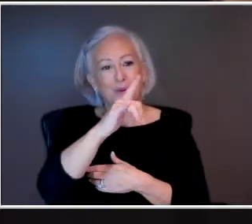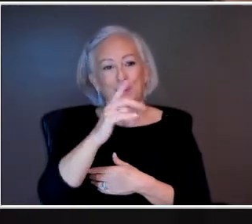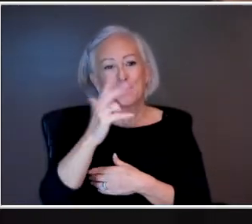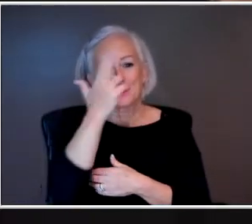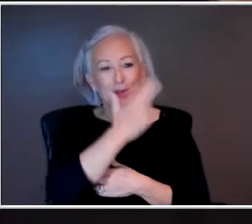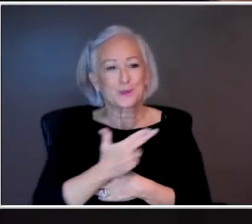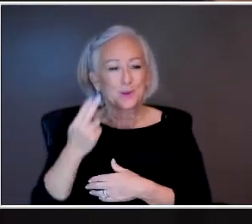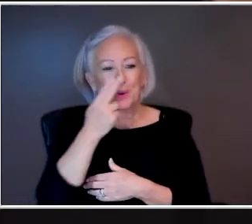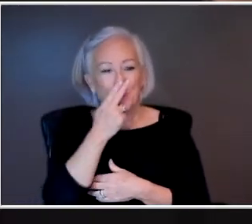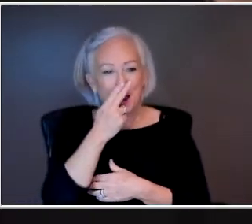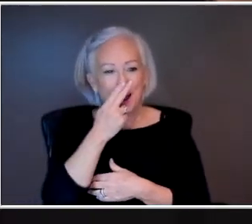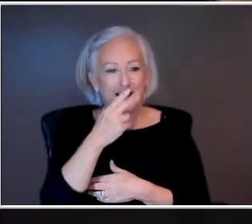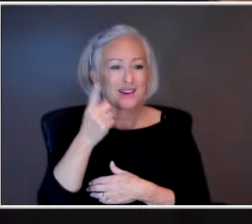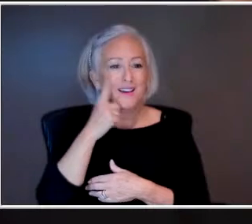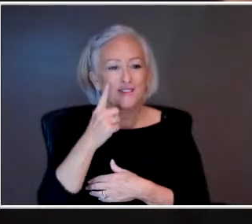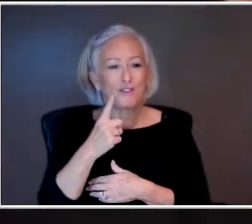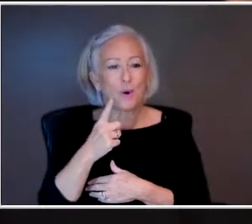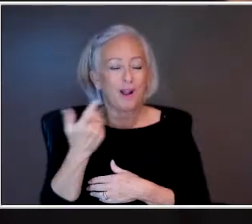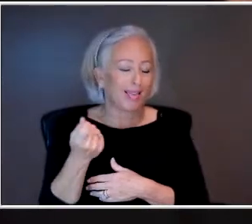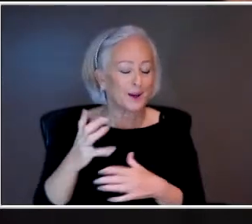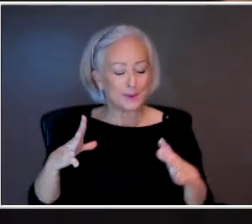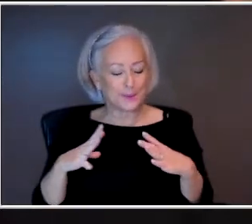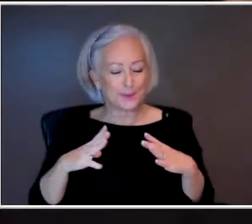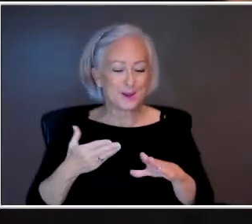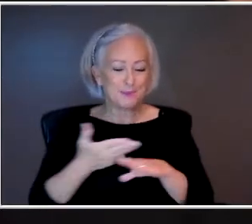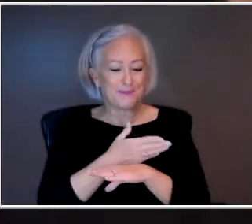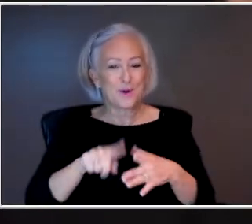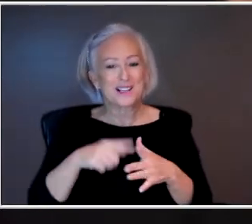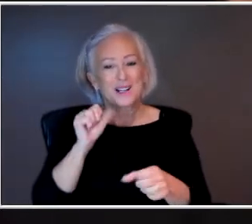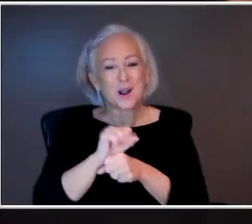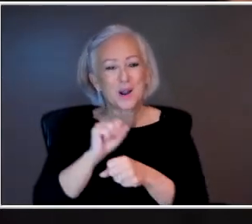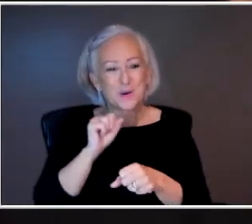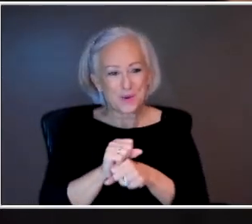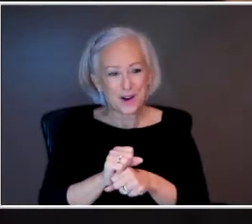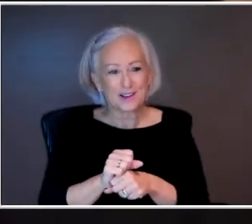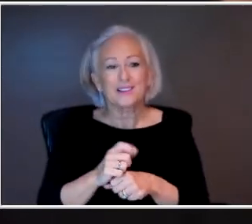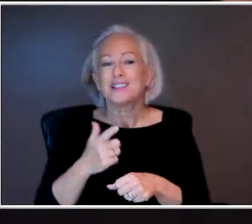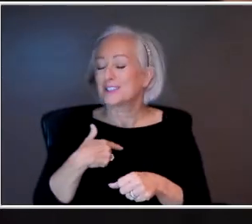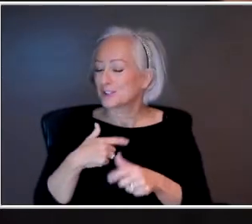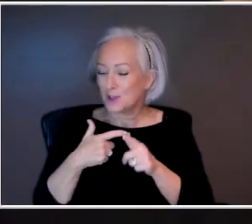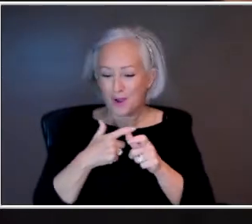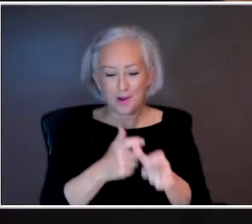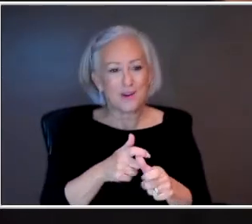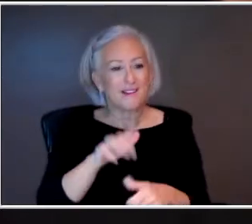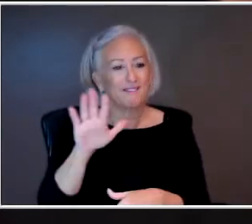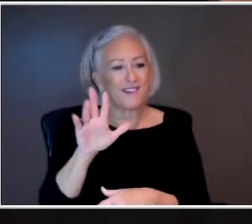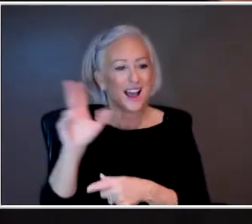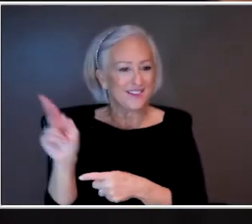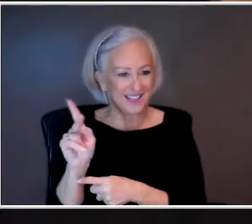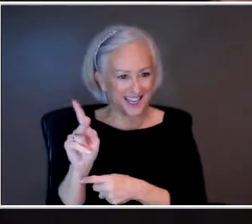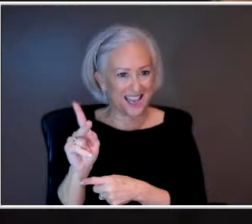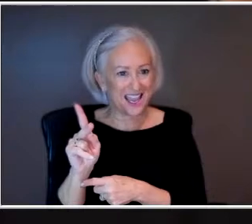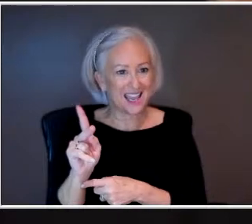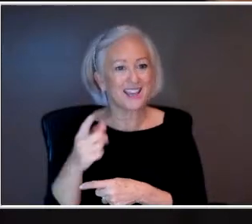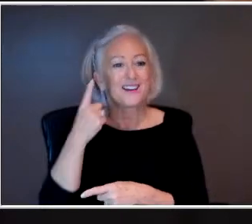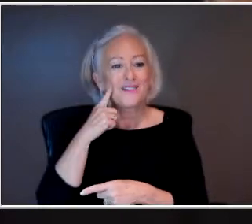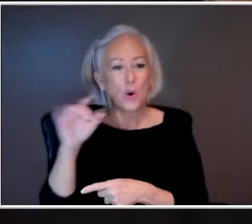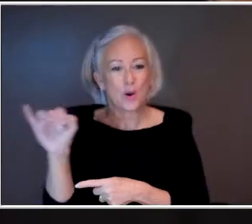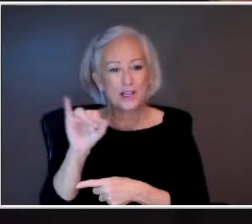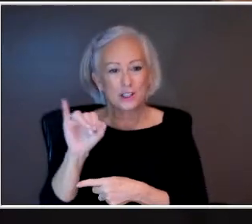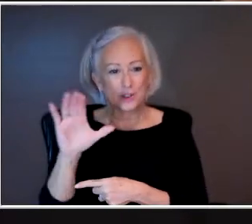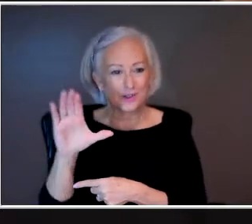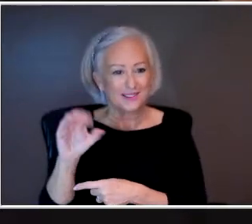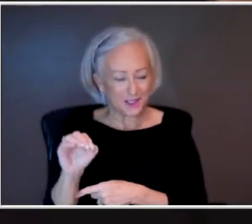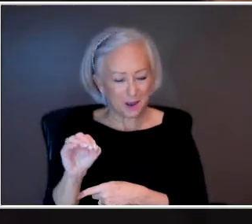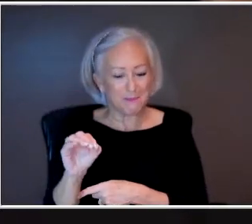before I go back to work, and so we ran a 5K out there with our insurance company that we manage, and it was good. It